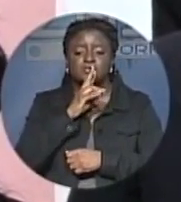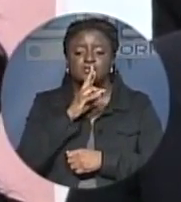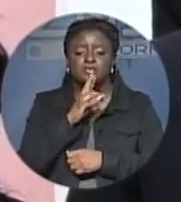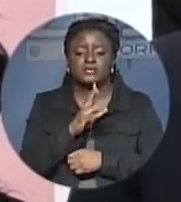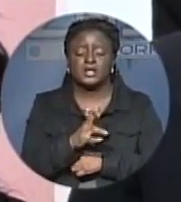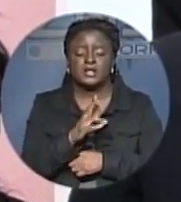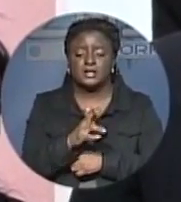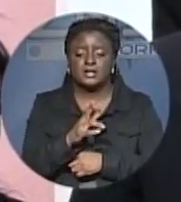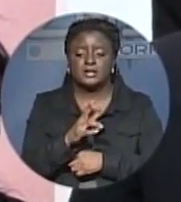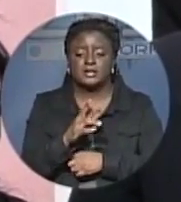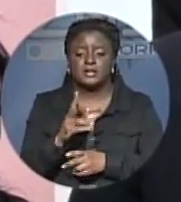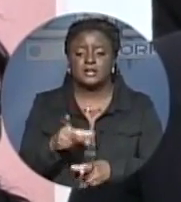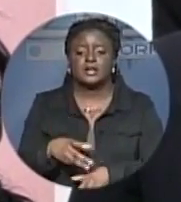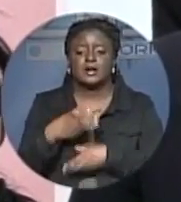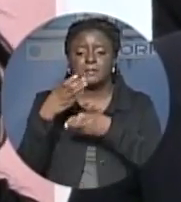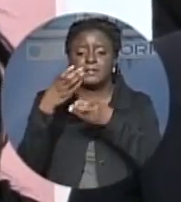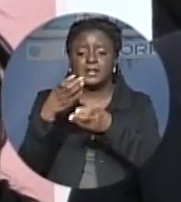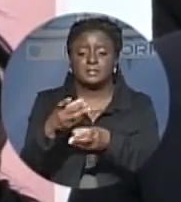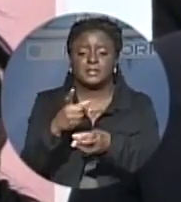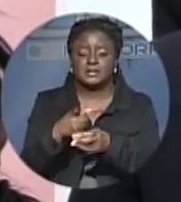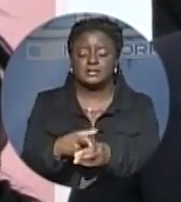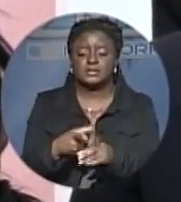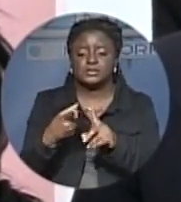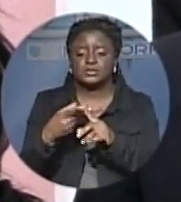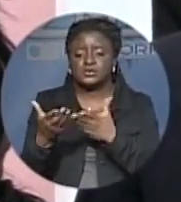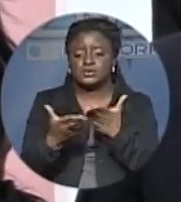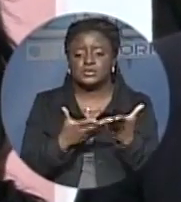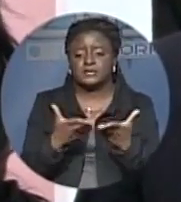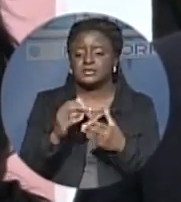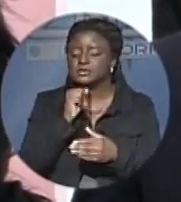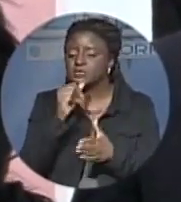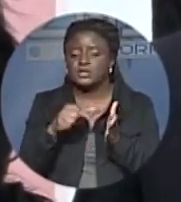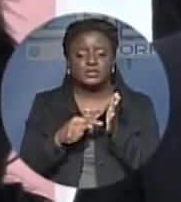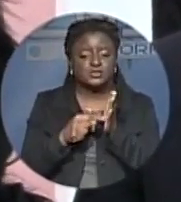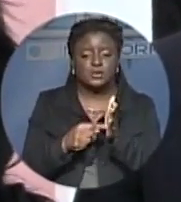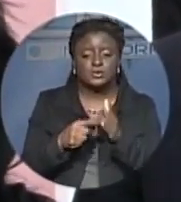It was not a show. It was not to gain attention. He served from his heart.